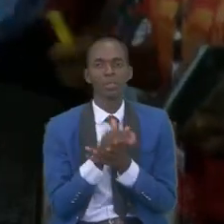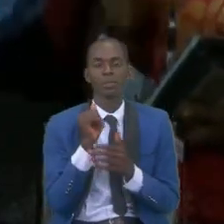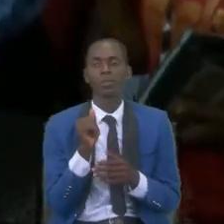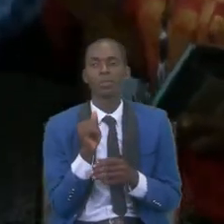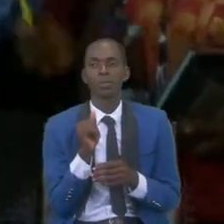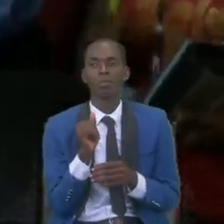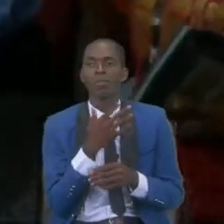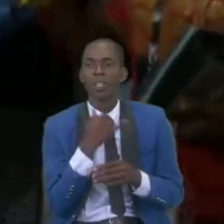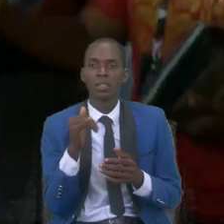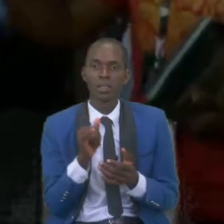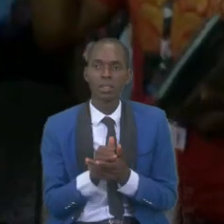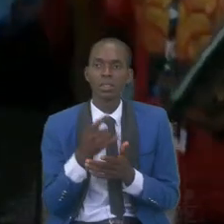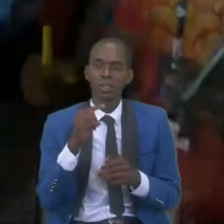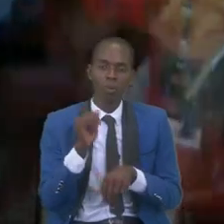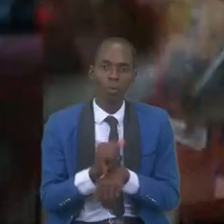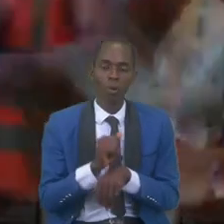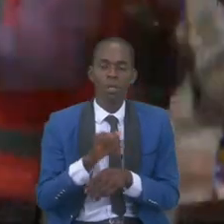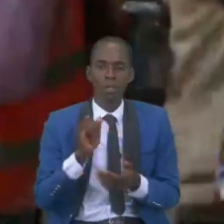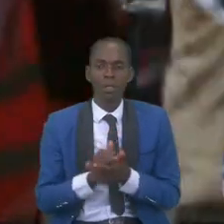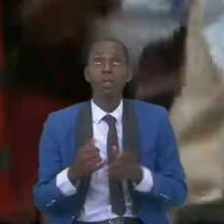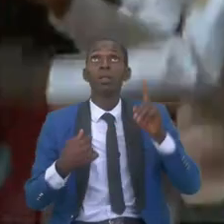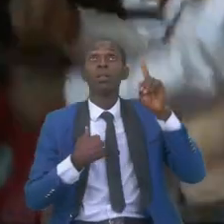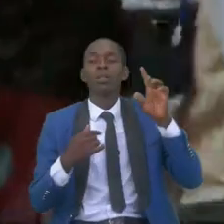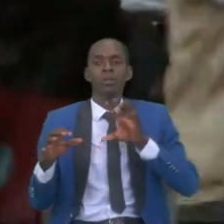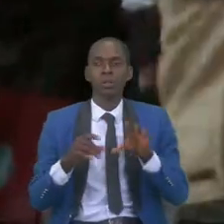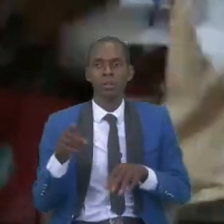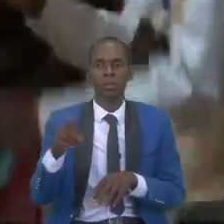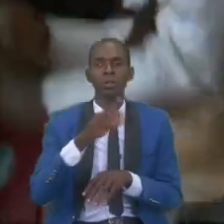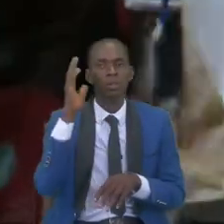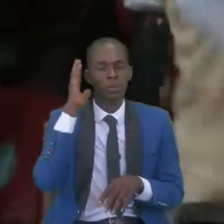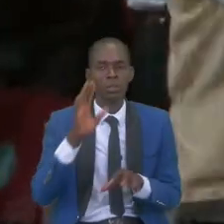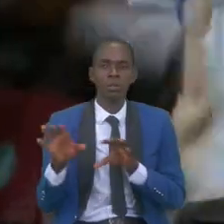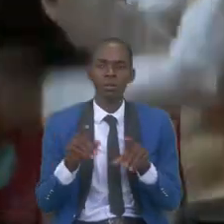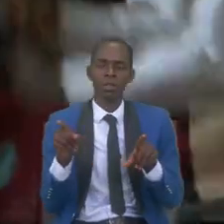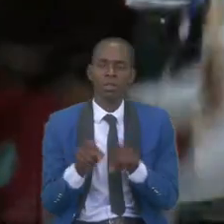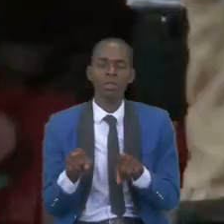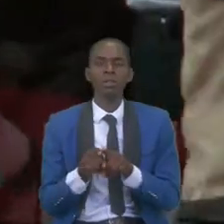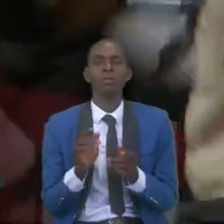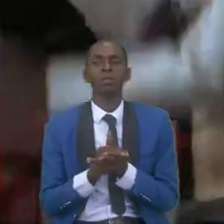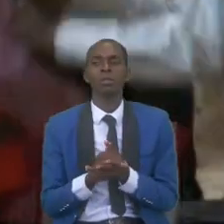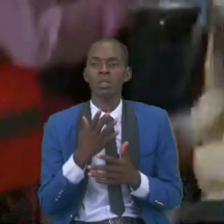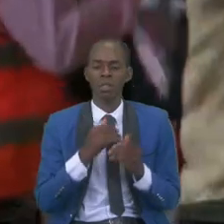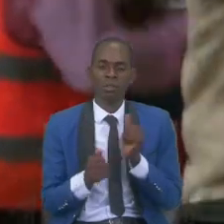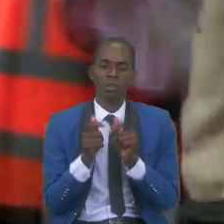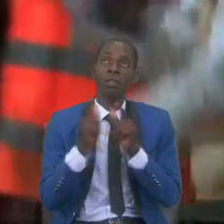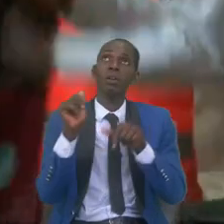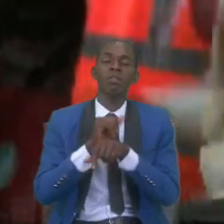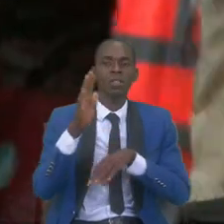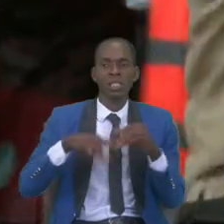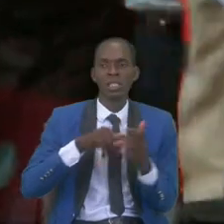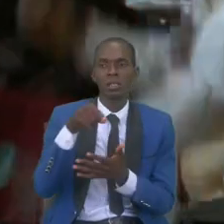works I do, they shall do also. And greater works than